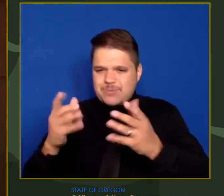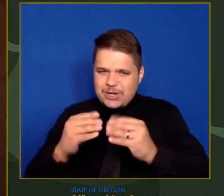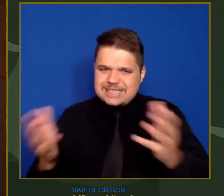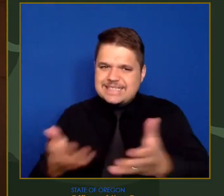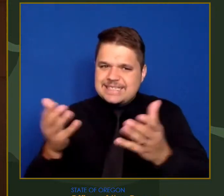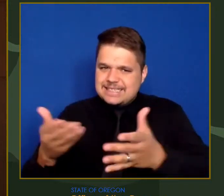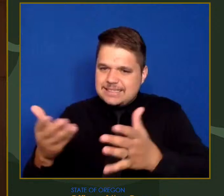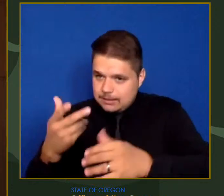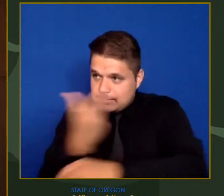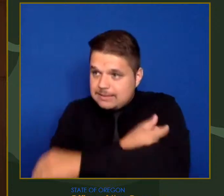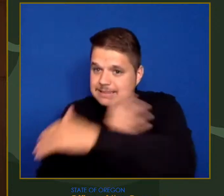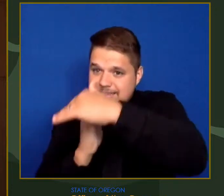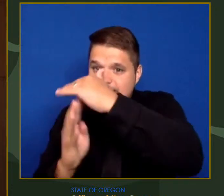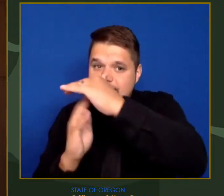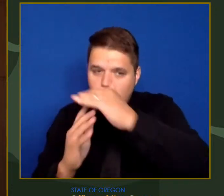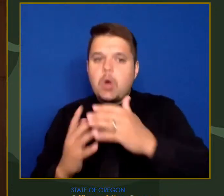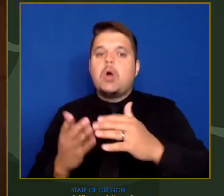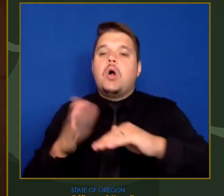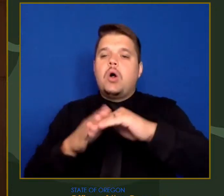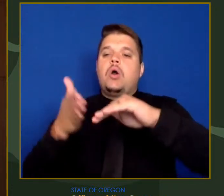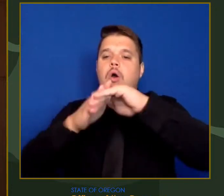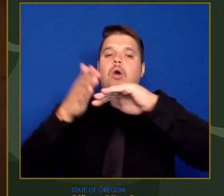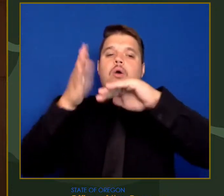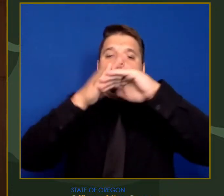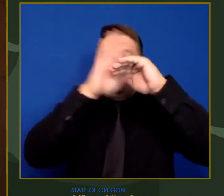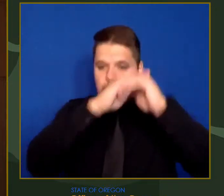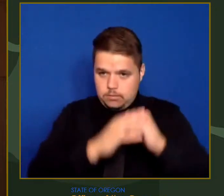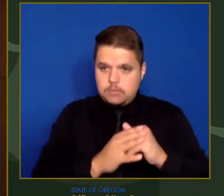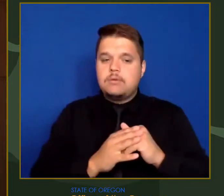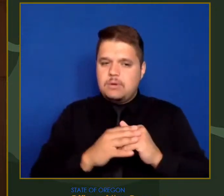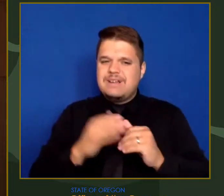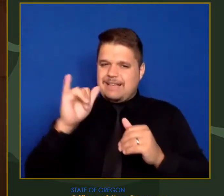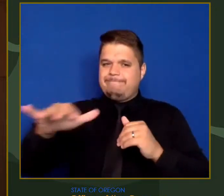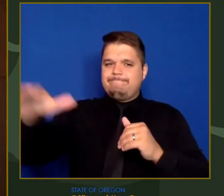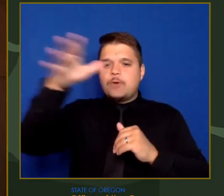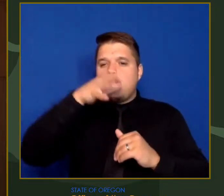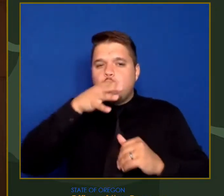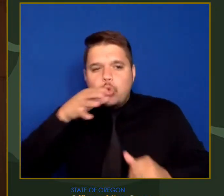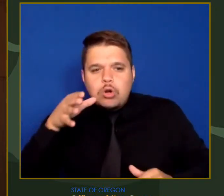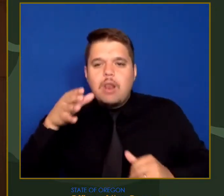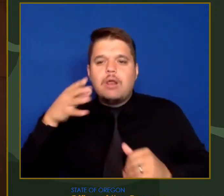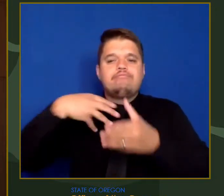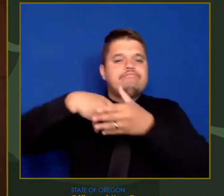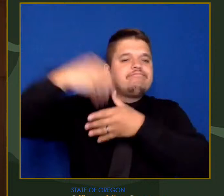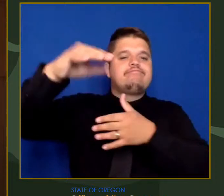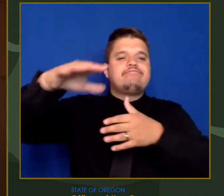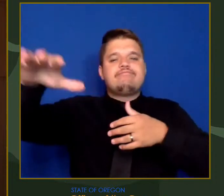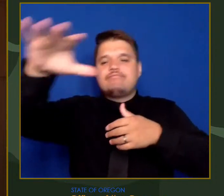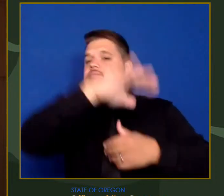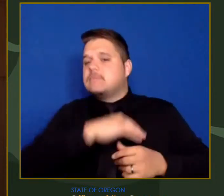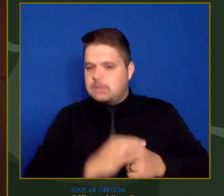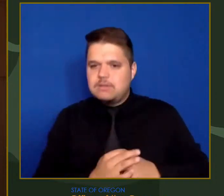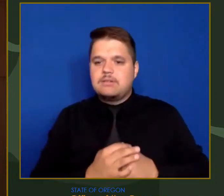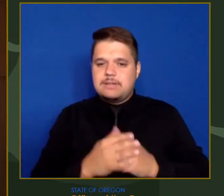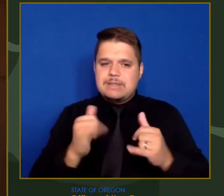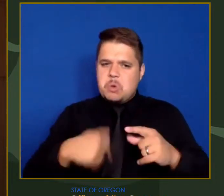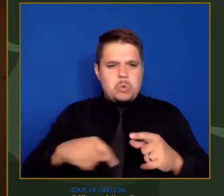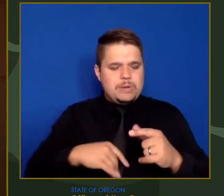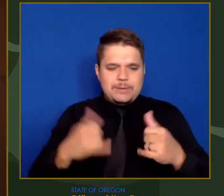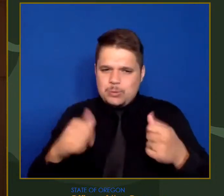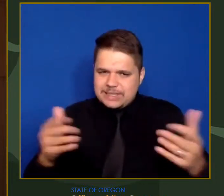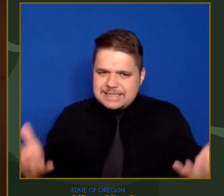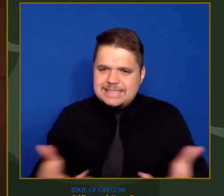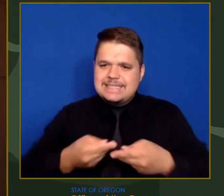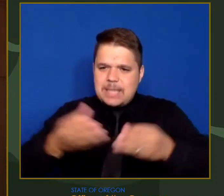with counties across the state to see what other tools they can use to incent and motivate more Oregonians to